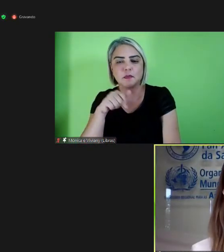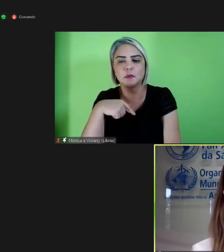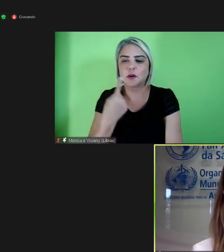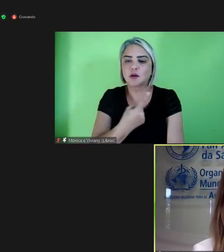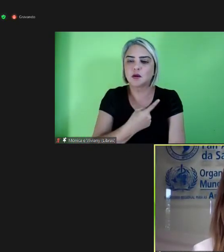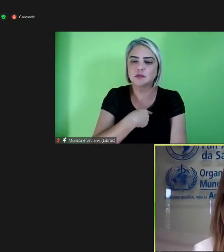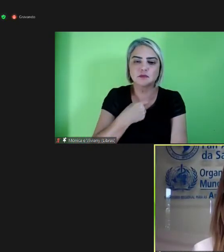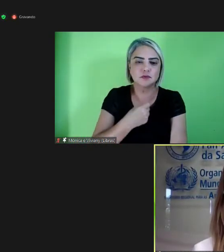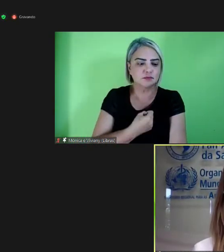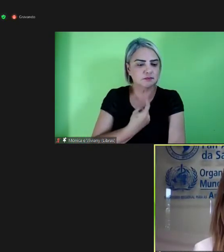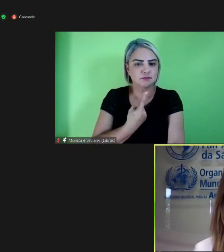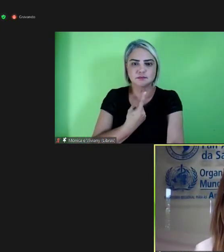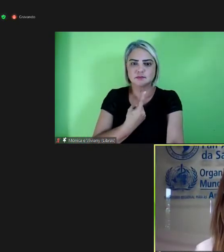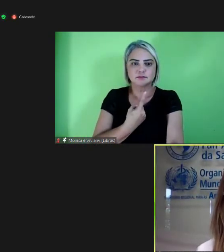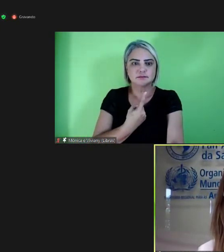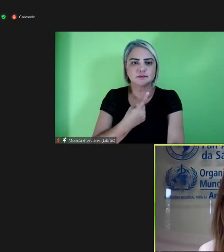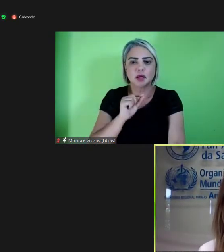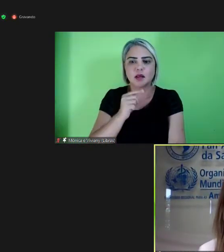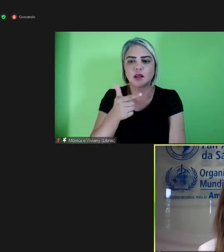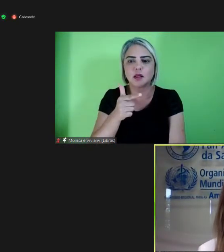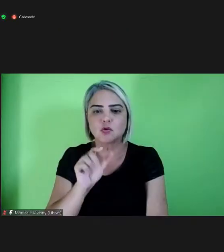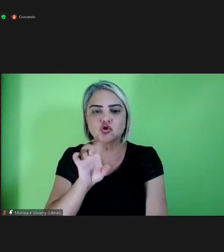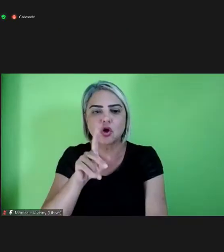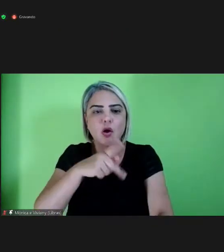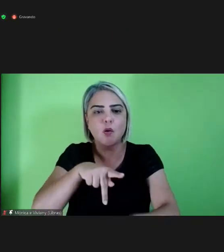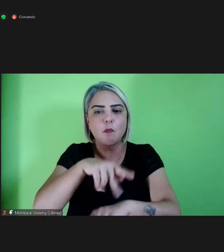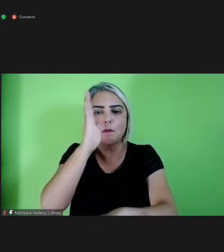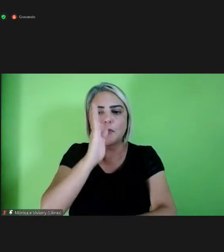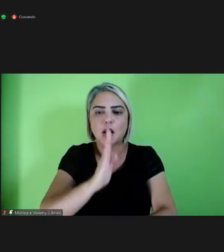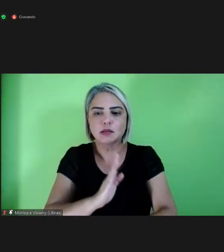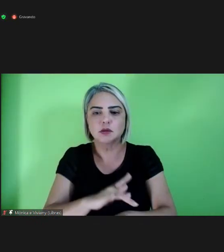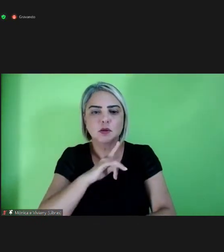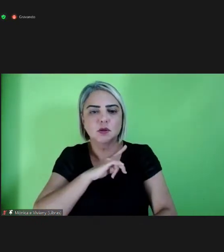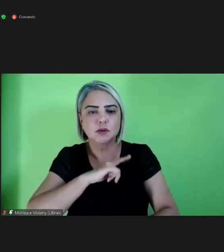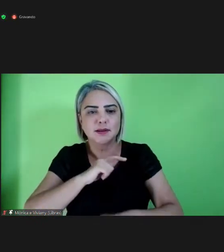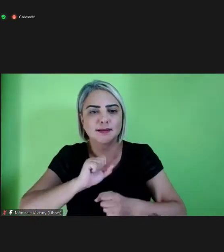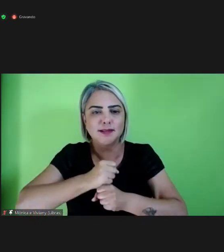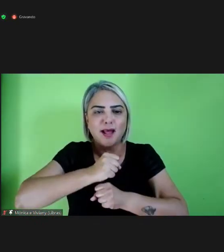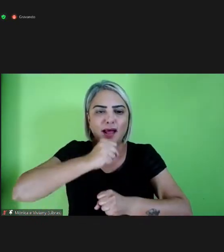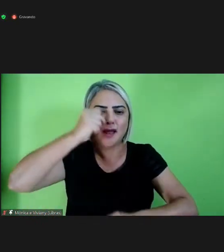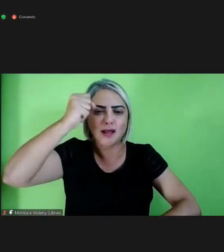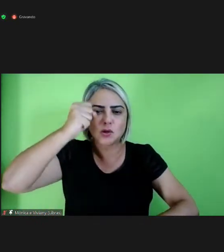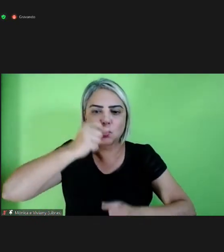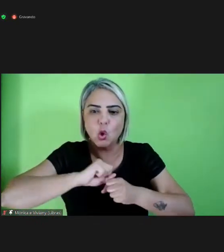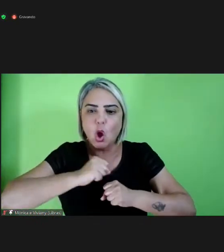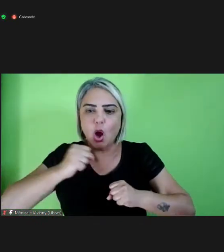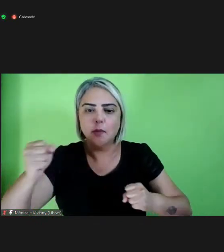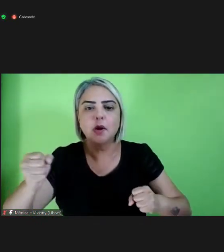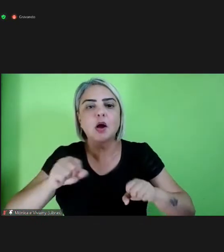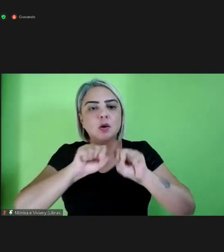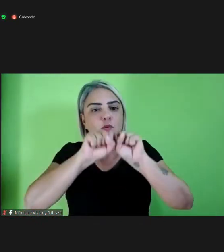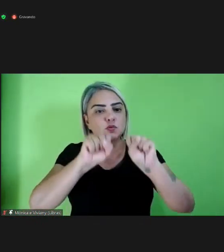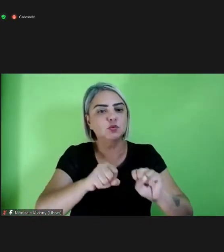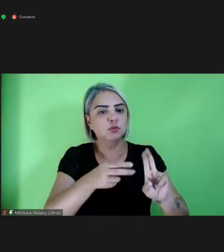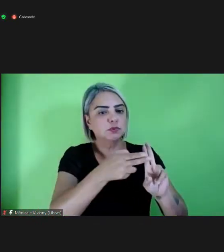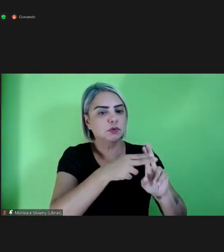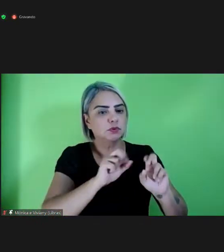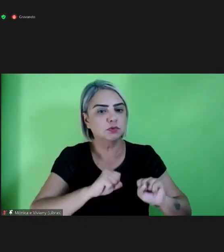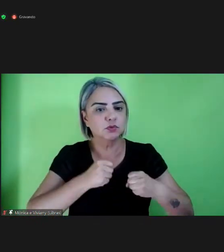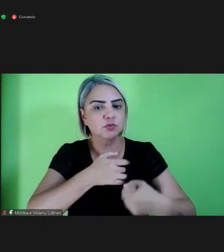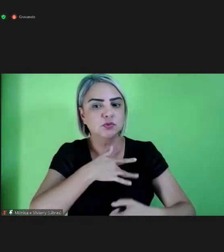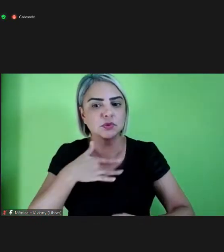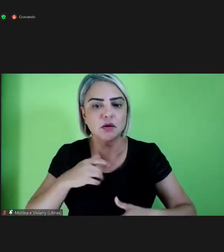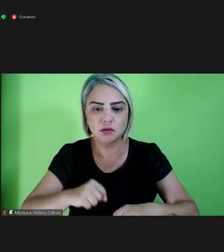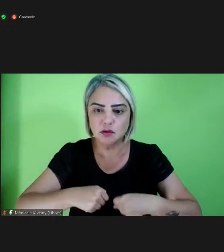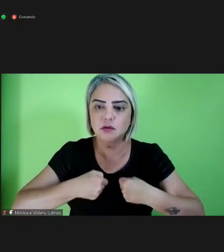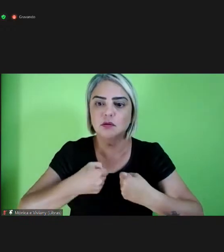and Emma, it was surprising for us that not only Brazil that has continental dimensions in